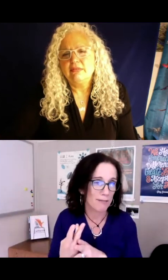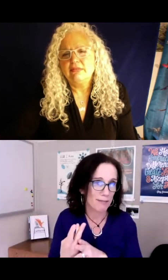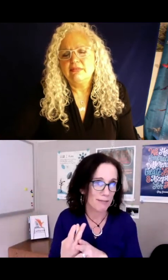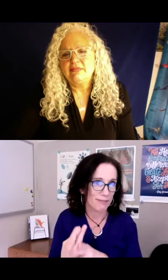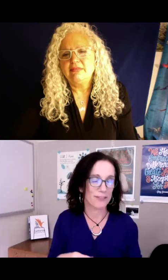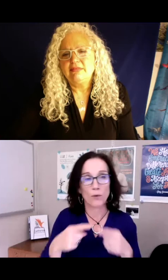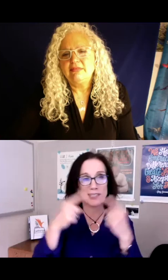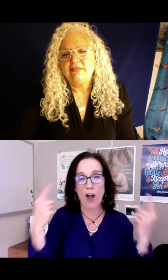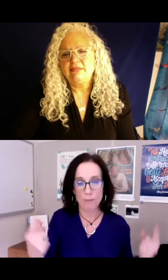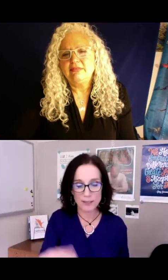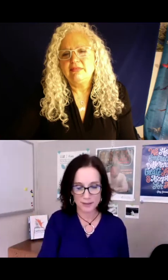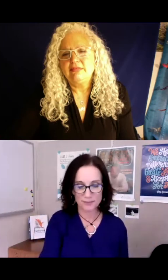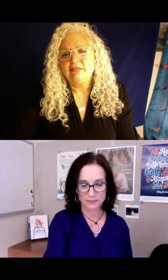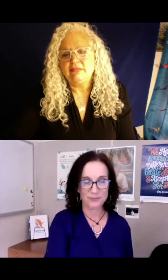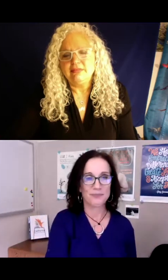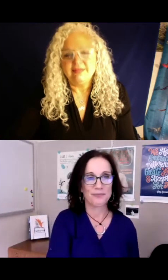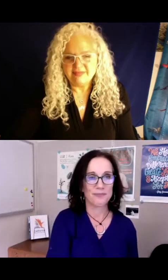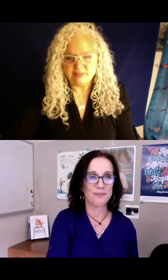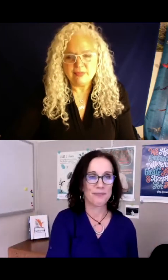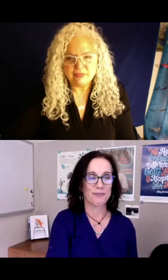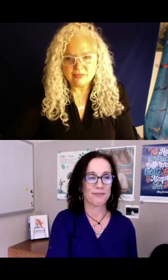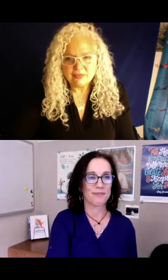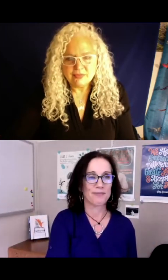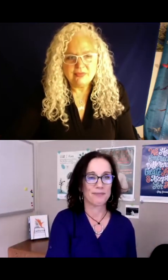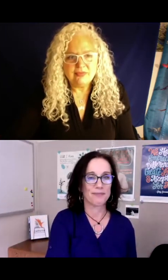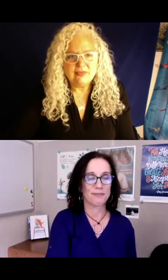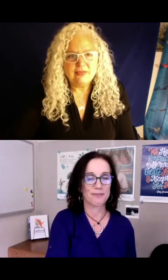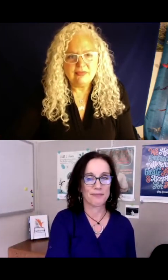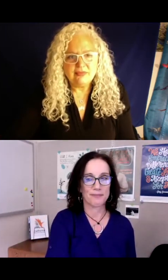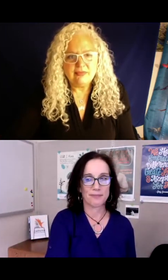world. So it's actually the opposite.